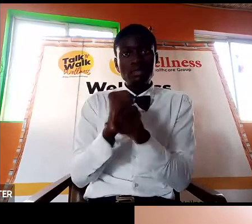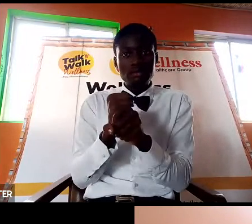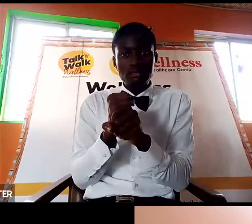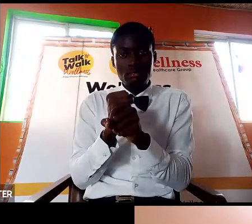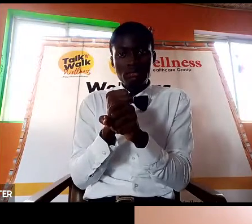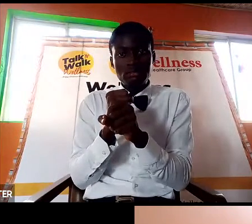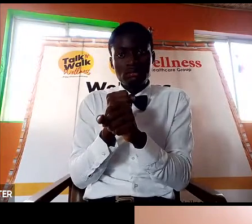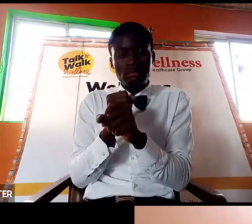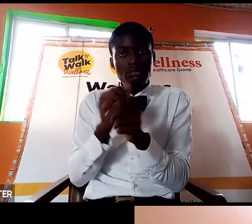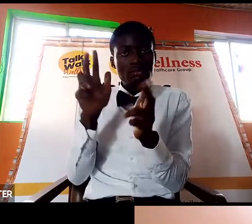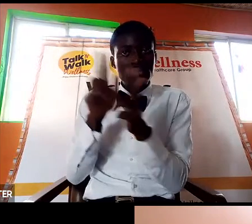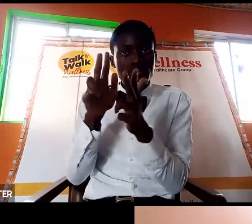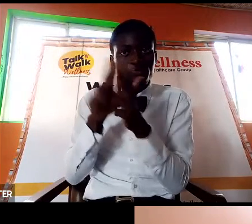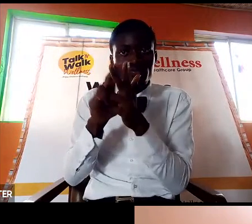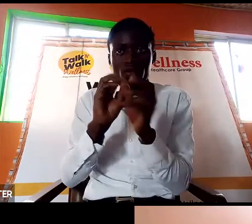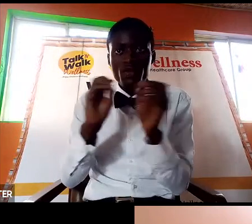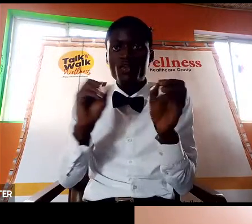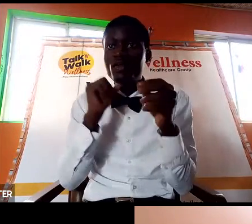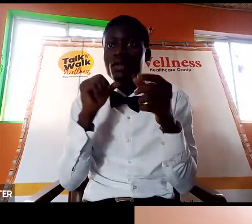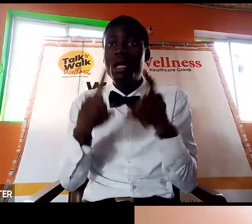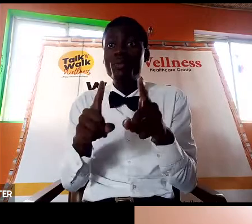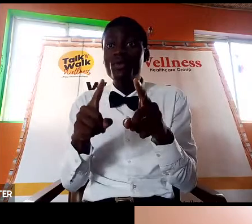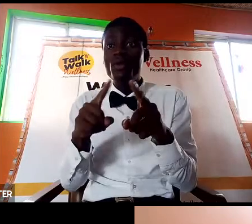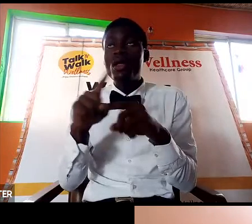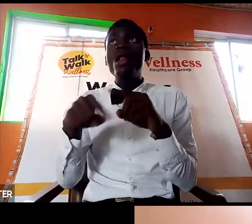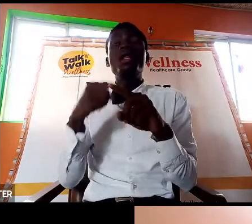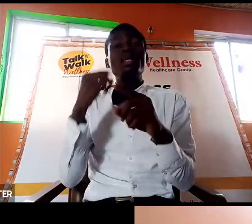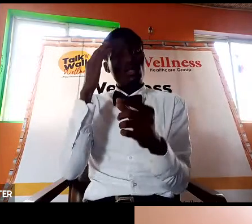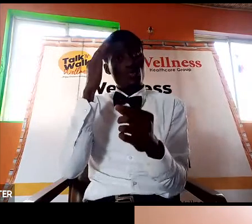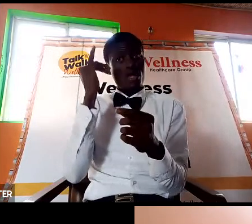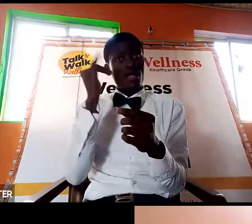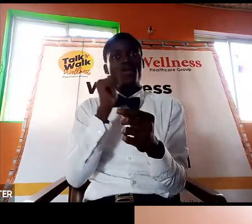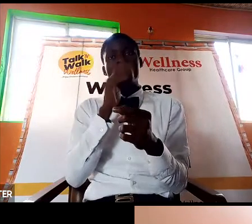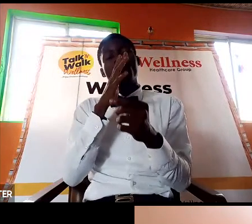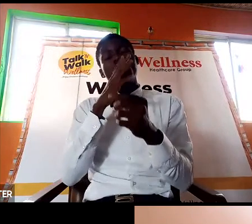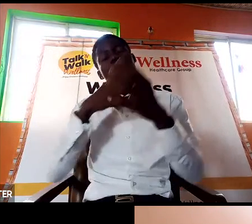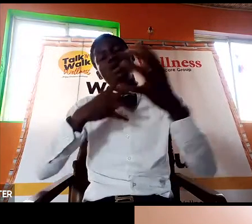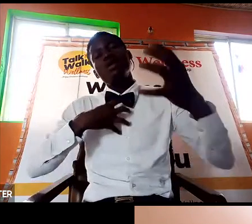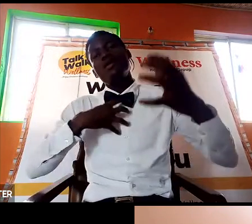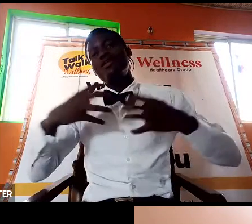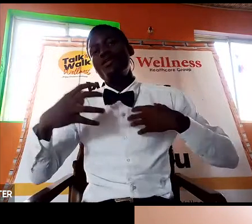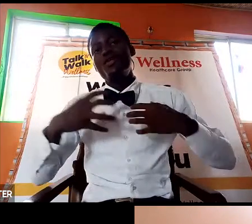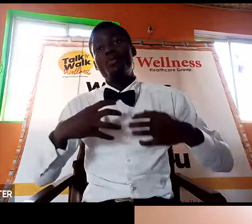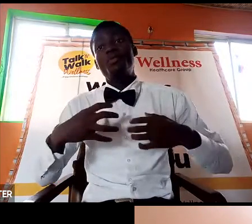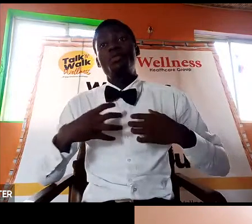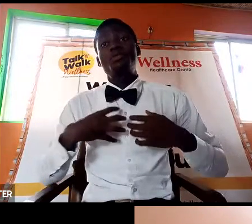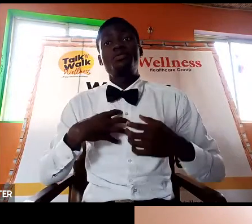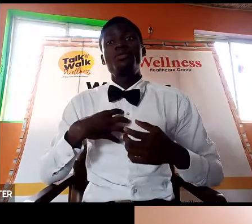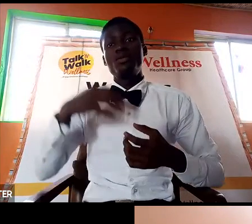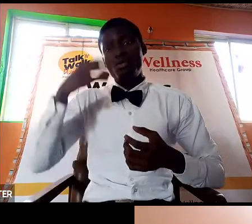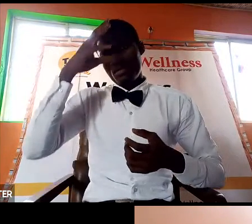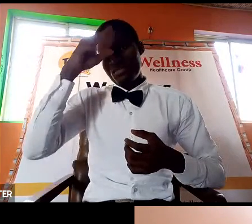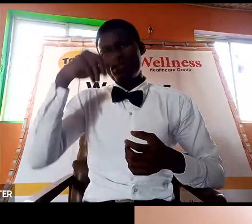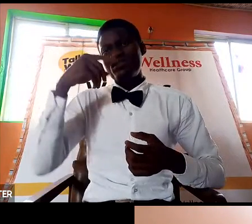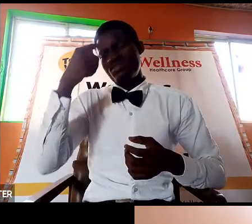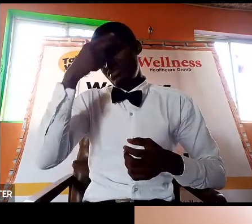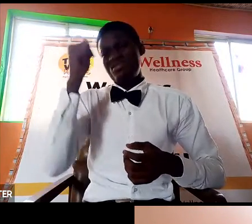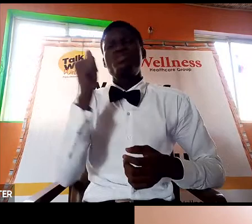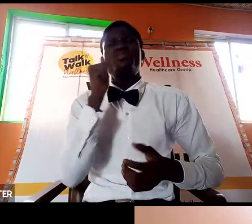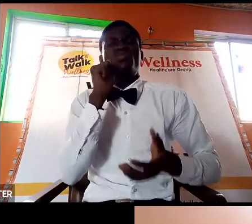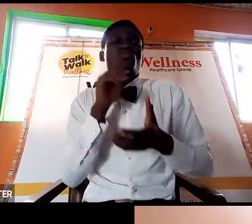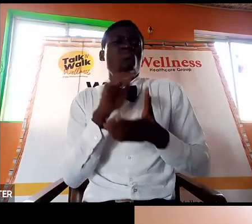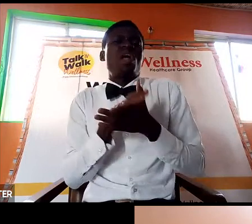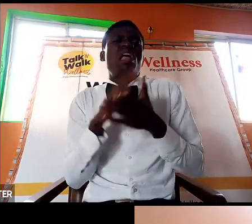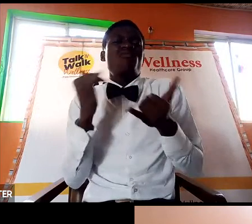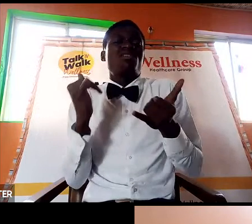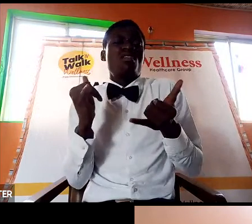While the woman was actually complaining that she wasn't interested, the man said it was because she has added so much weight, and it was the weight that,